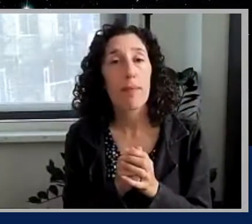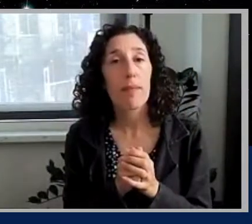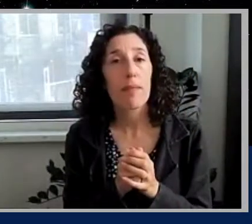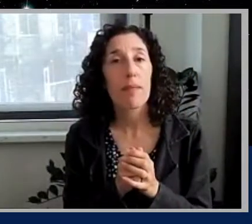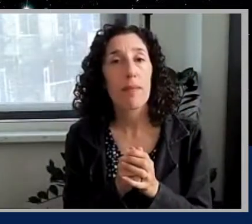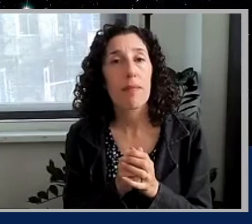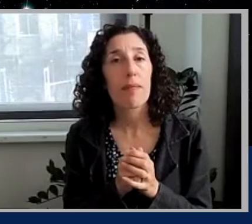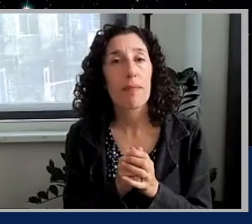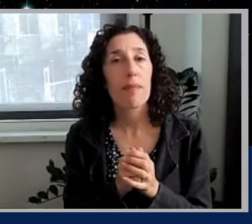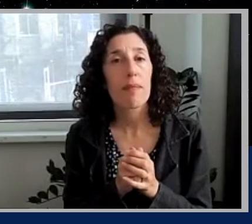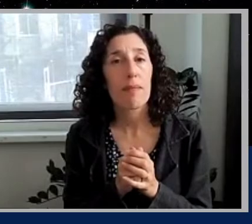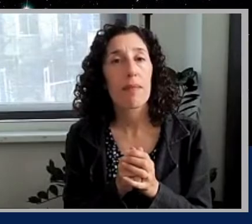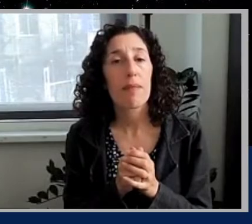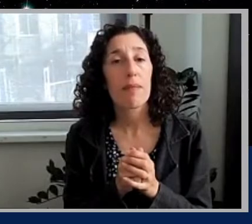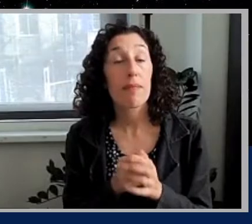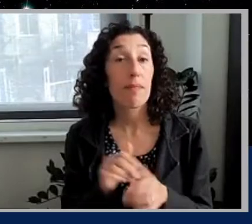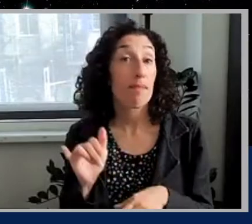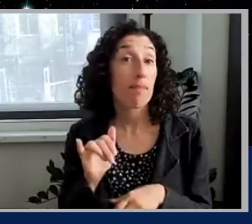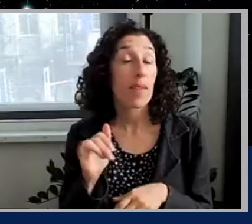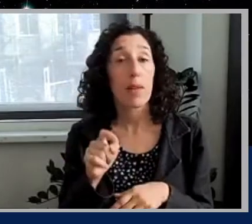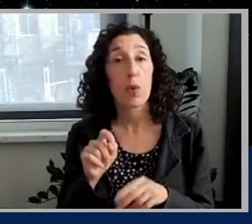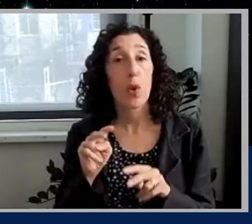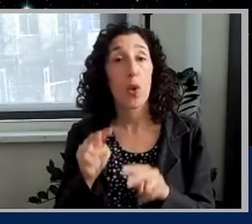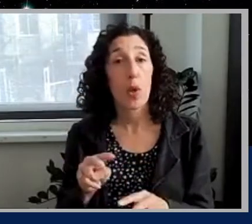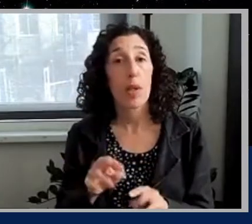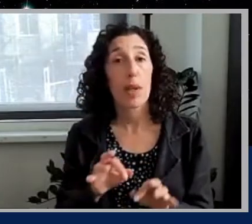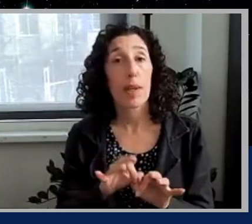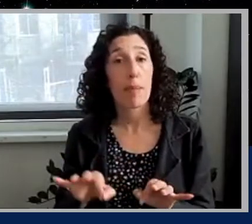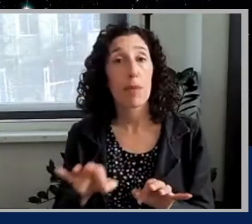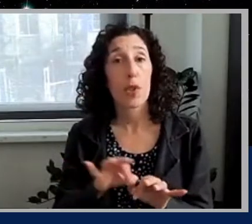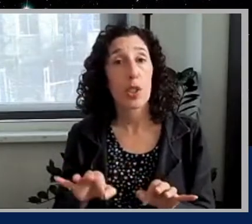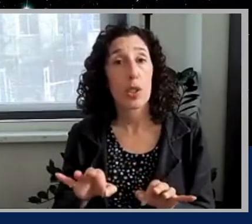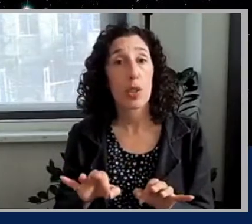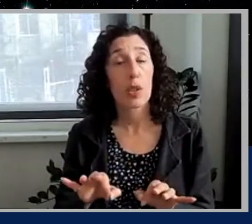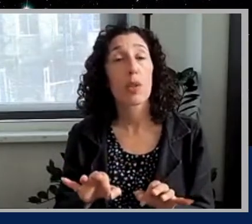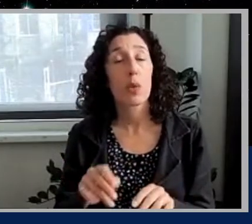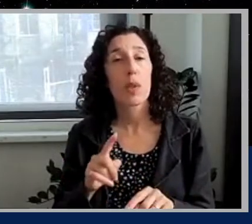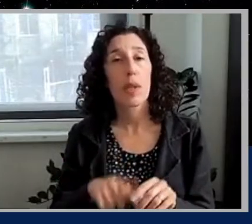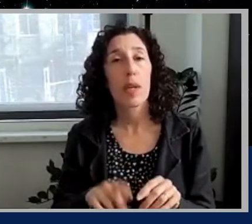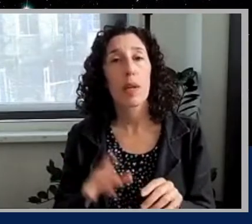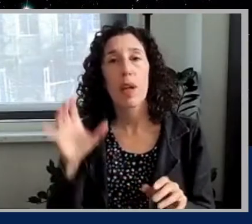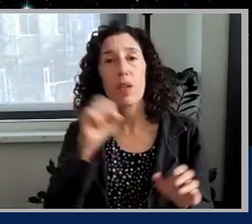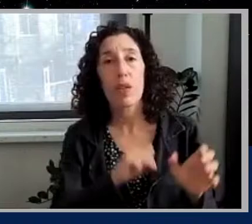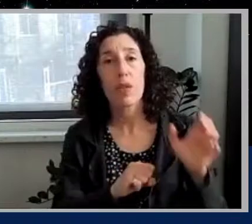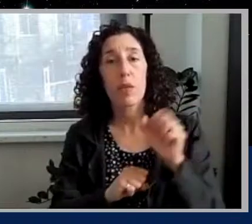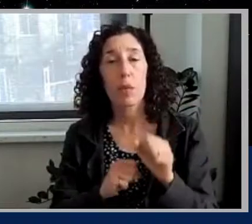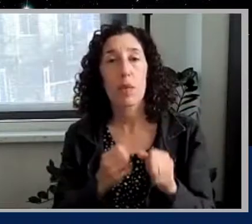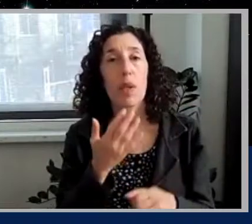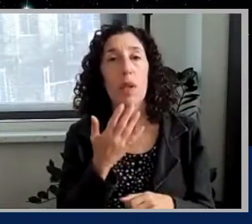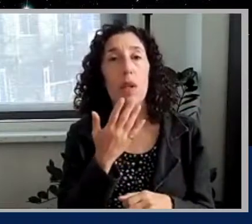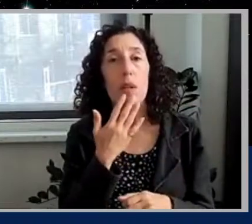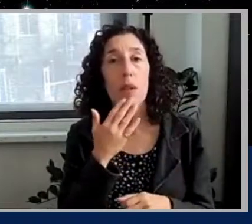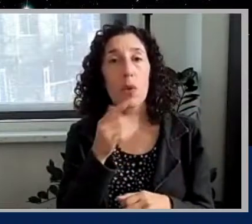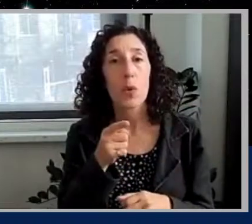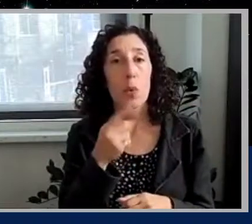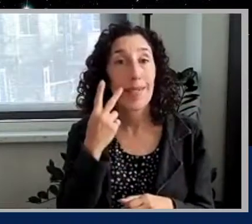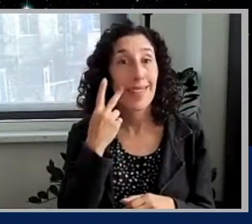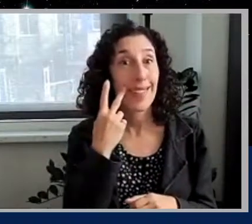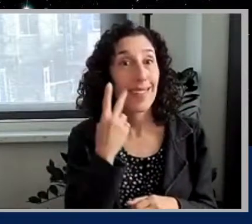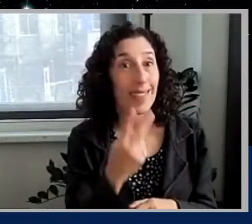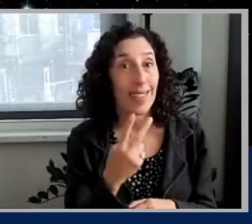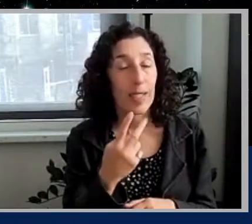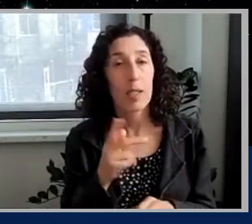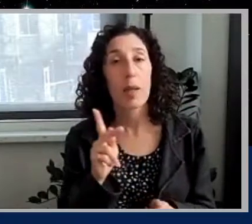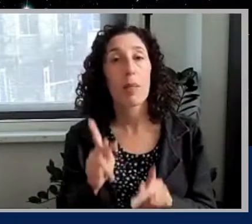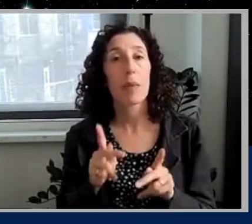caption, because you can't make assumptions based on the colors that you're seeing, because different people will choose different ones to represent what